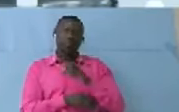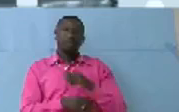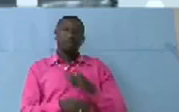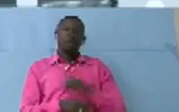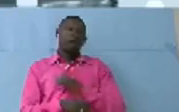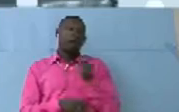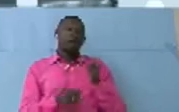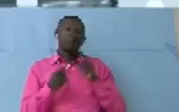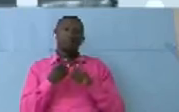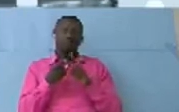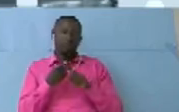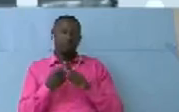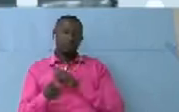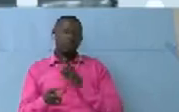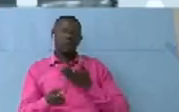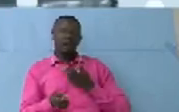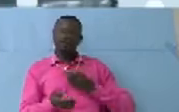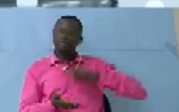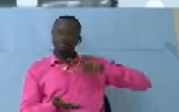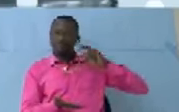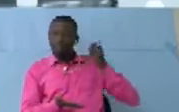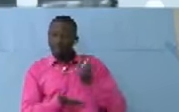And we did not have any permit.